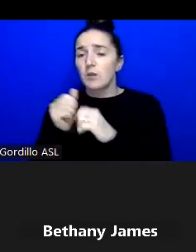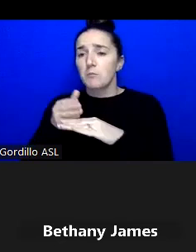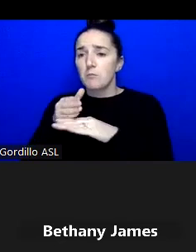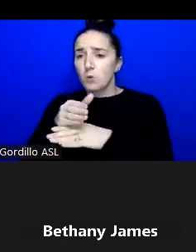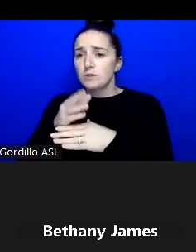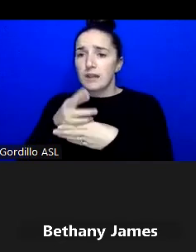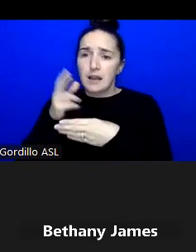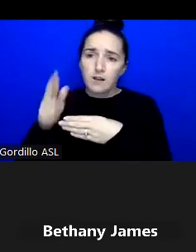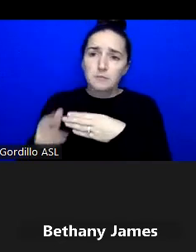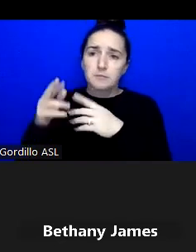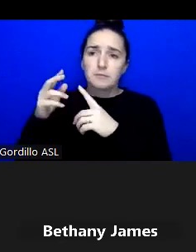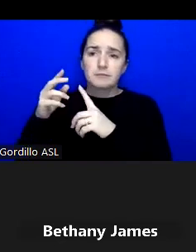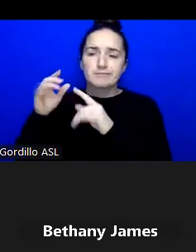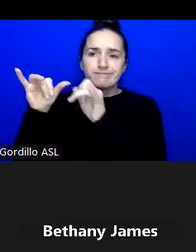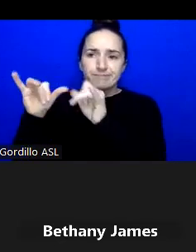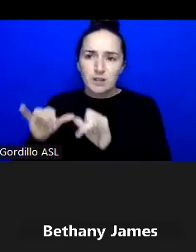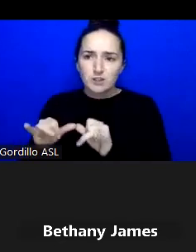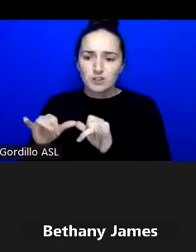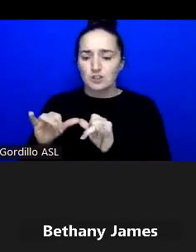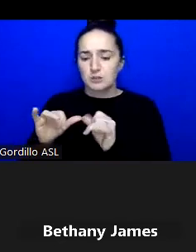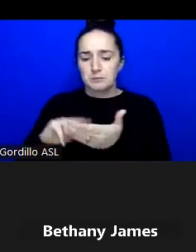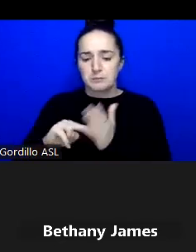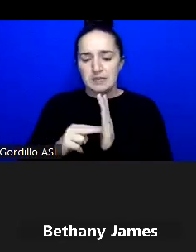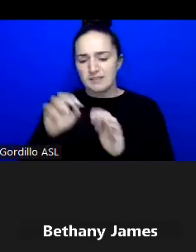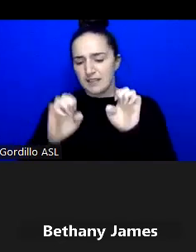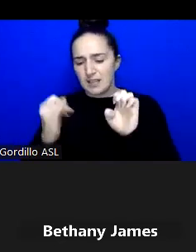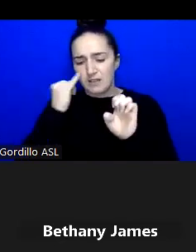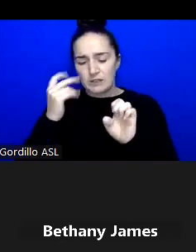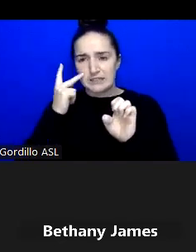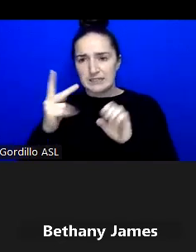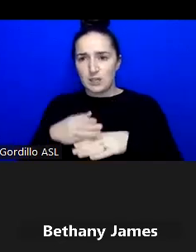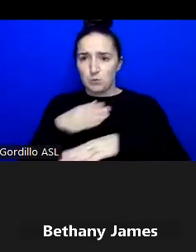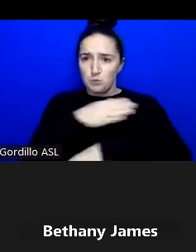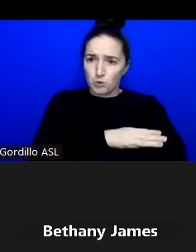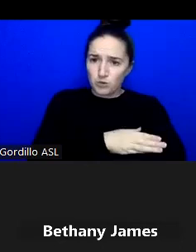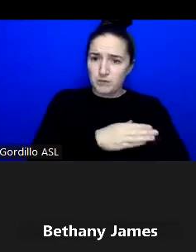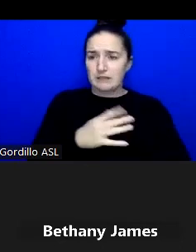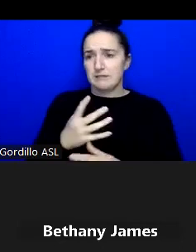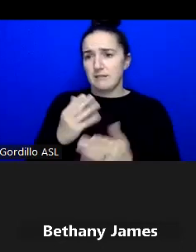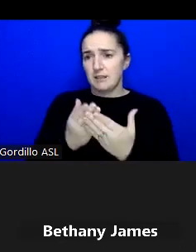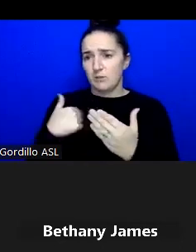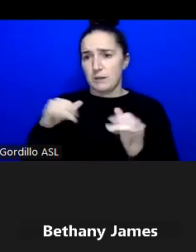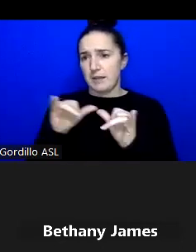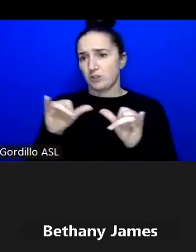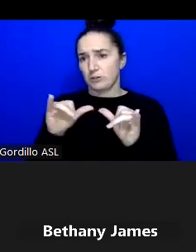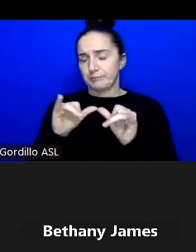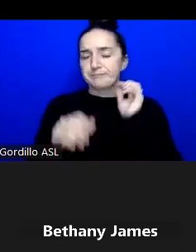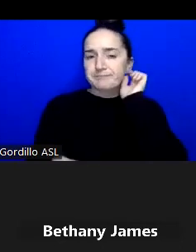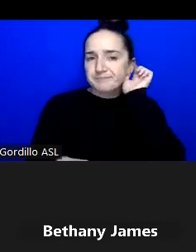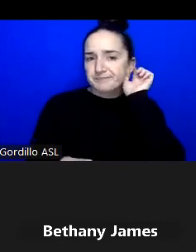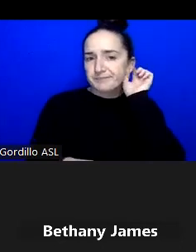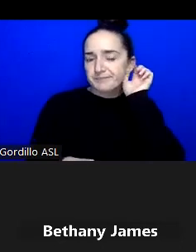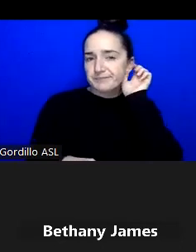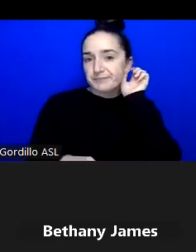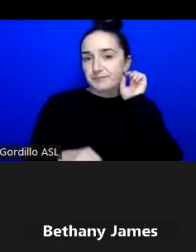achieve the patient's goals? Are we seeing an improvement that we can measure based on their perception? When we are getting into kind of the nuts